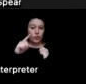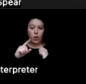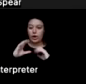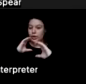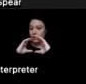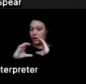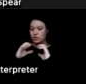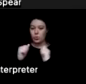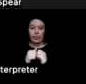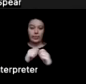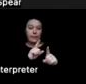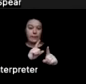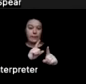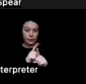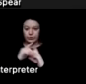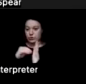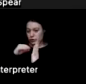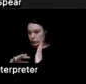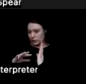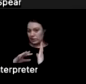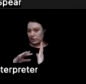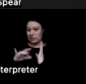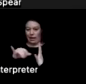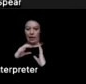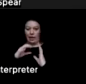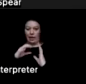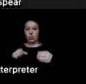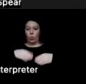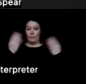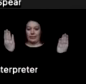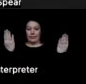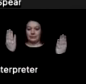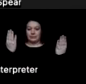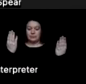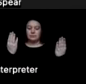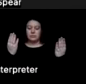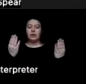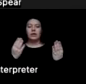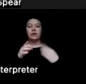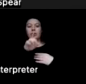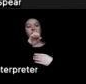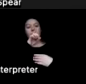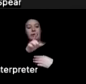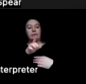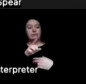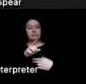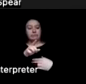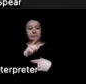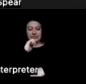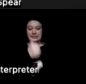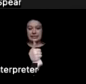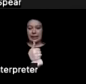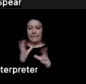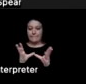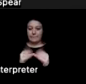mentee. And so having these kind of regular, as we would describe them, regular development meetings, can serve as